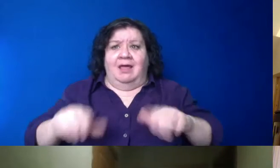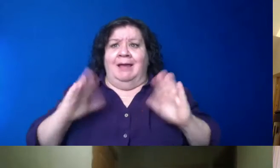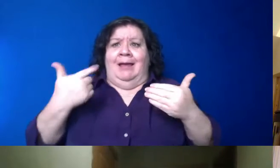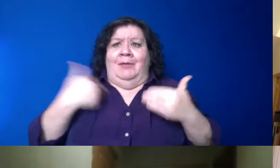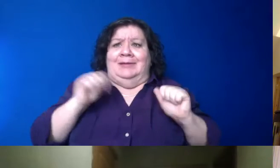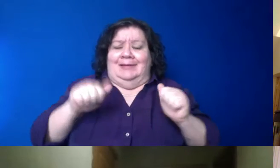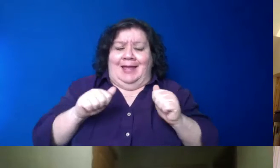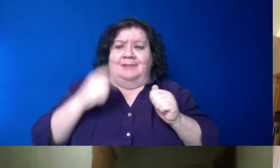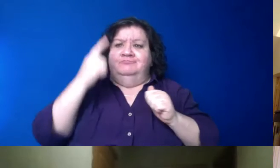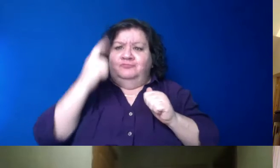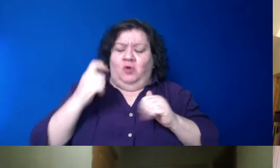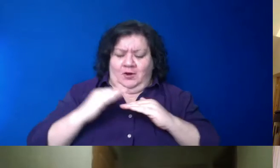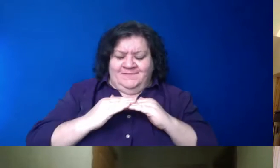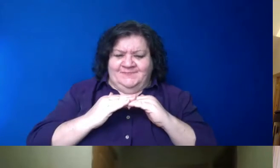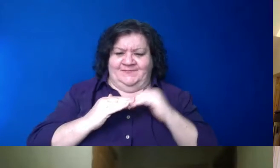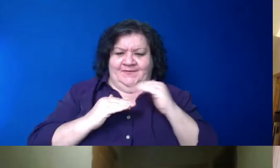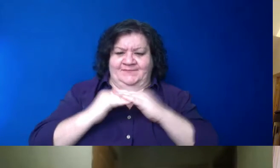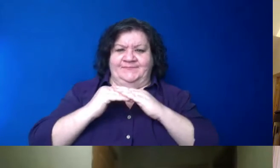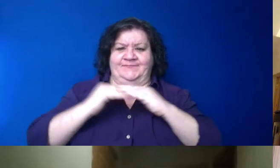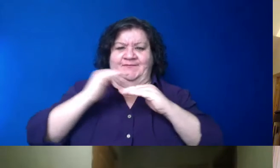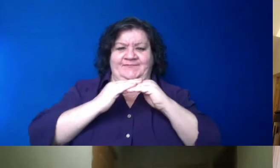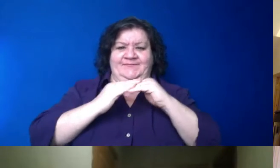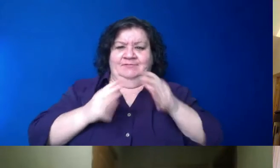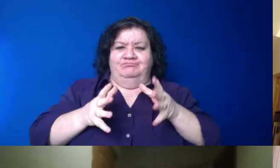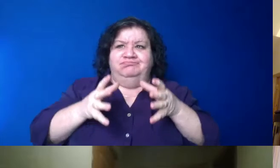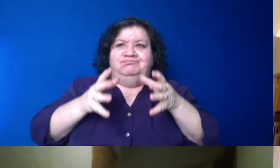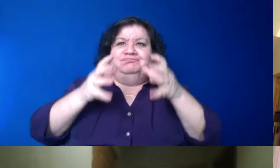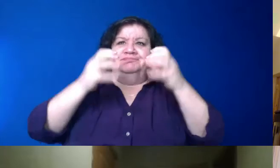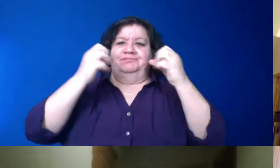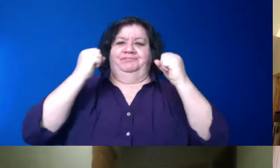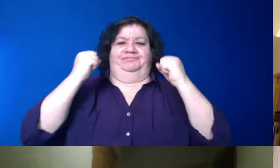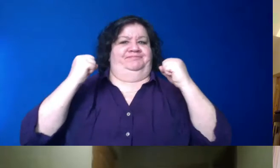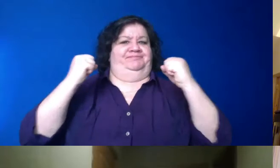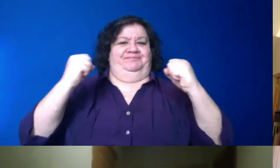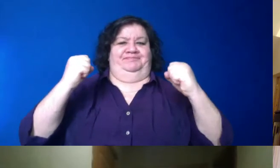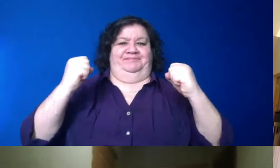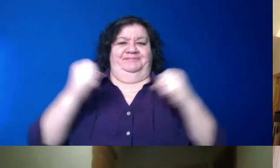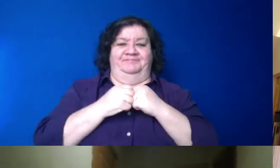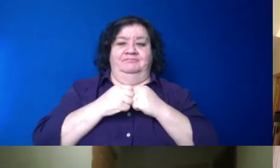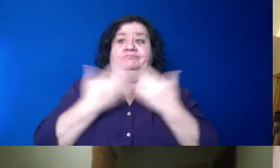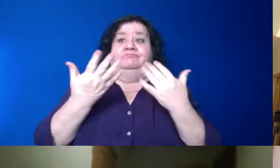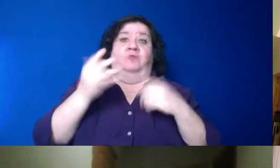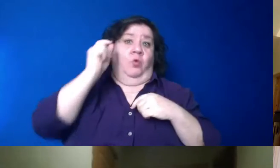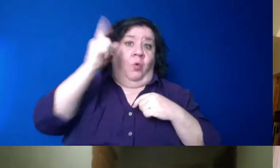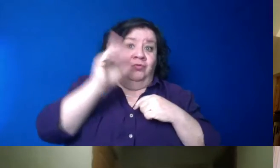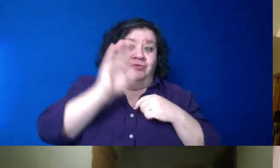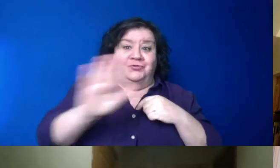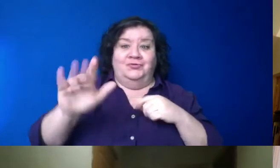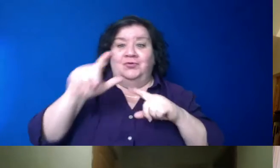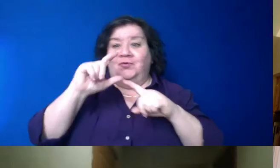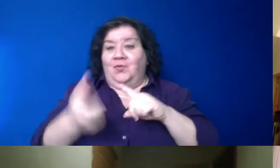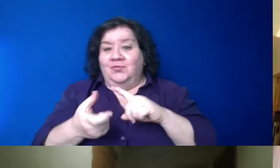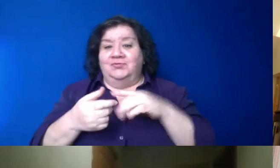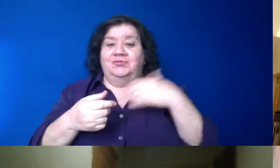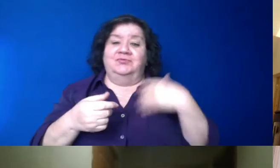connection to democratization more generally hasn't really received some of the attention that it might